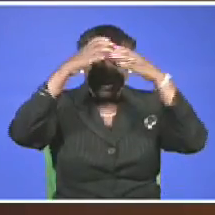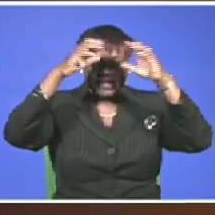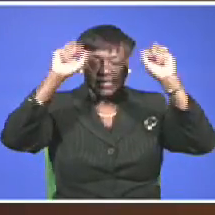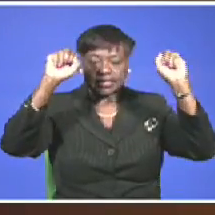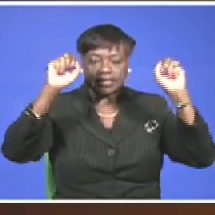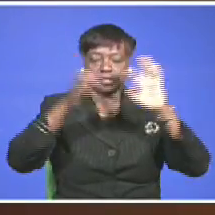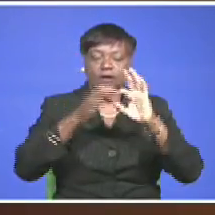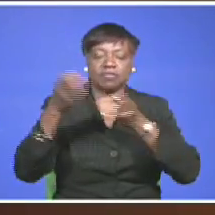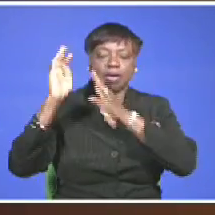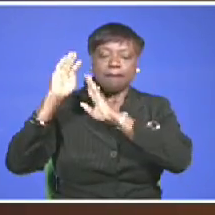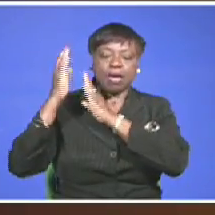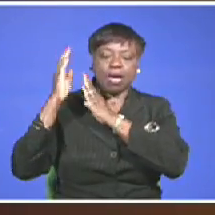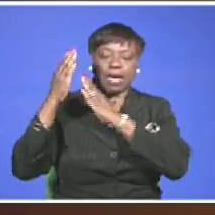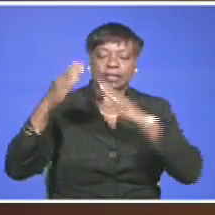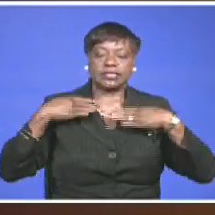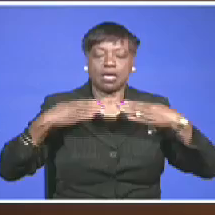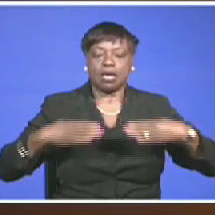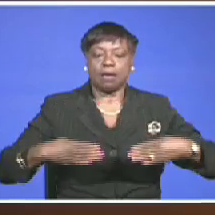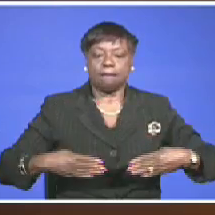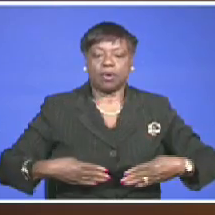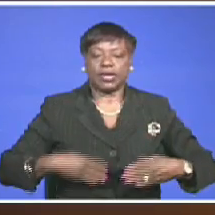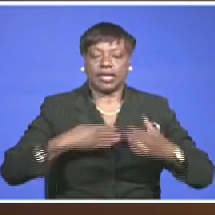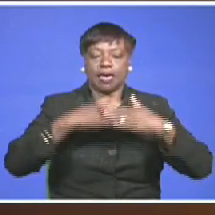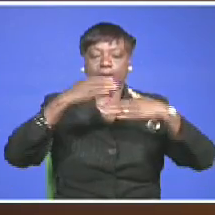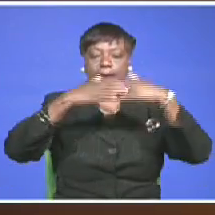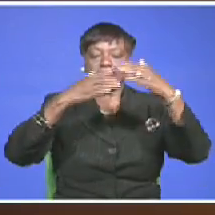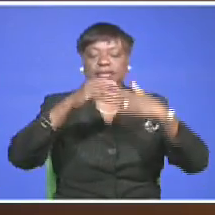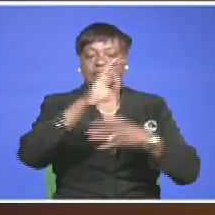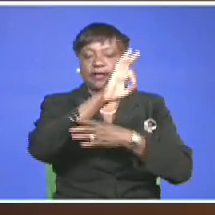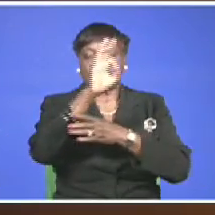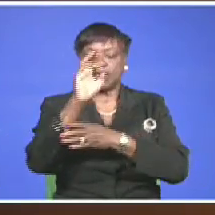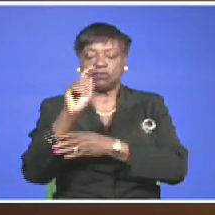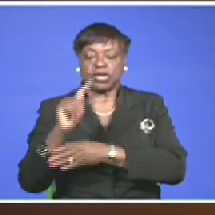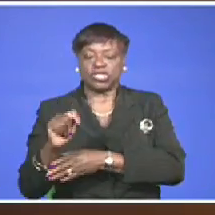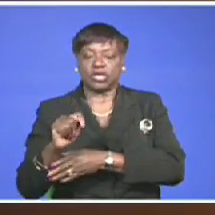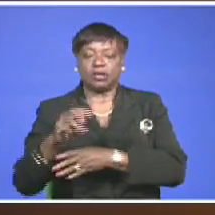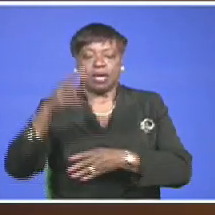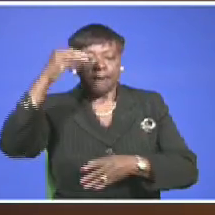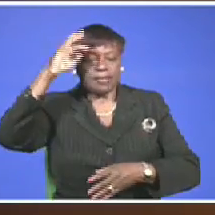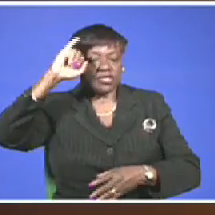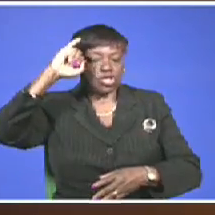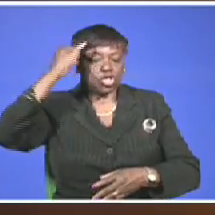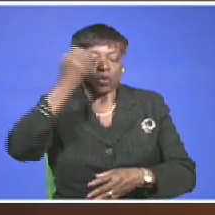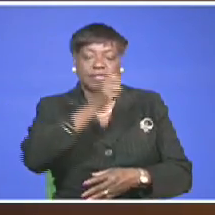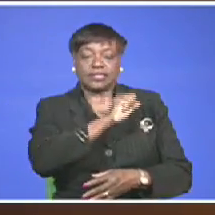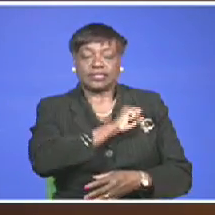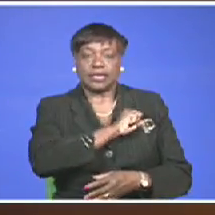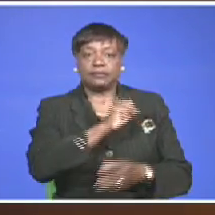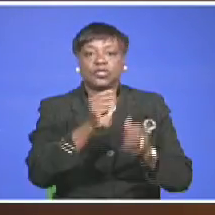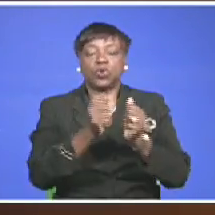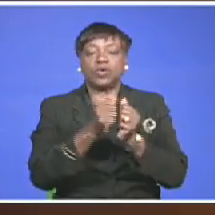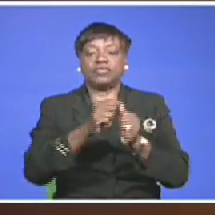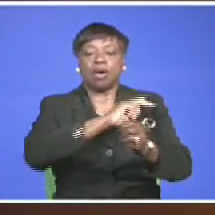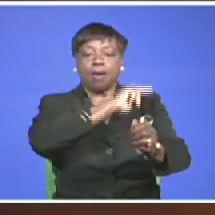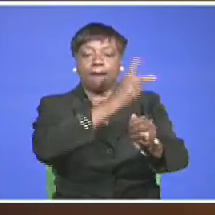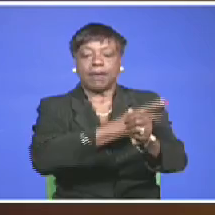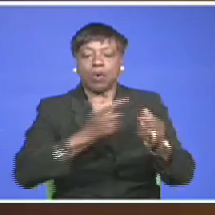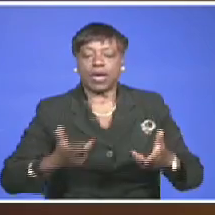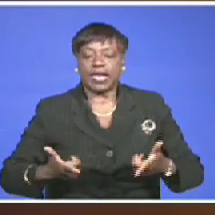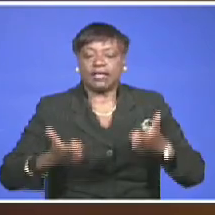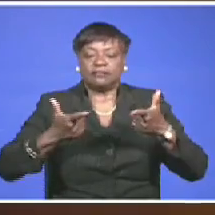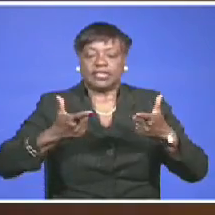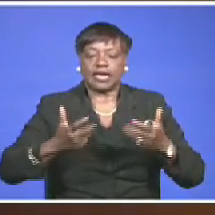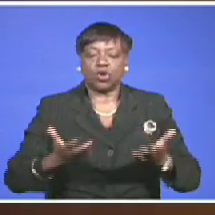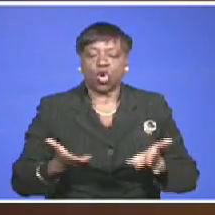the Bahamas Bodybuilding Federation, Mr. Joel Stubbs, along with the powerlifting and weightlifting